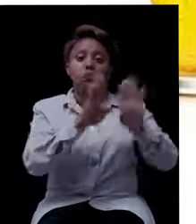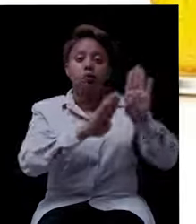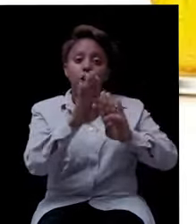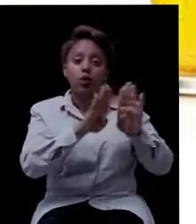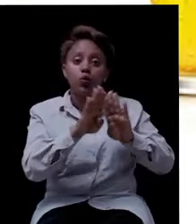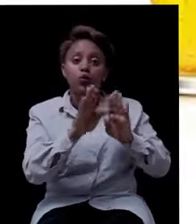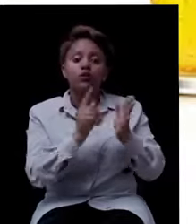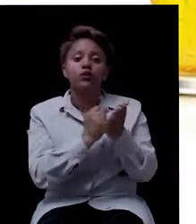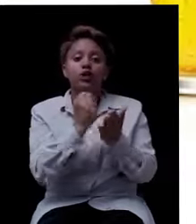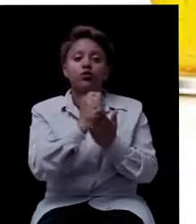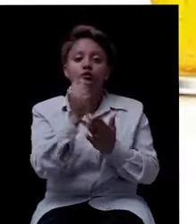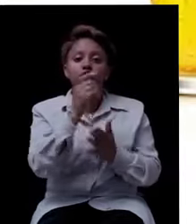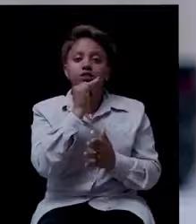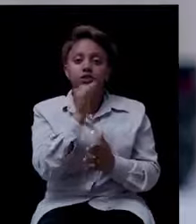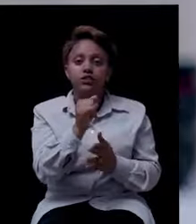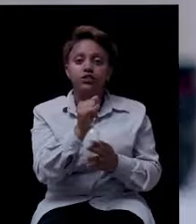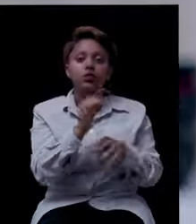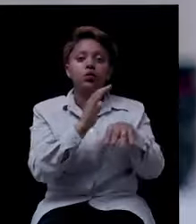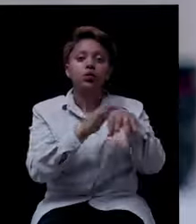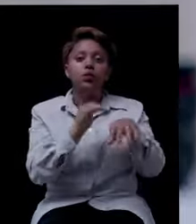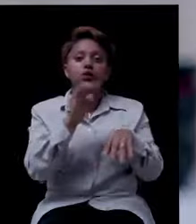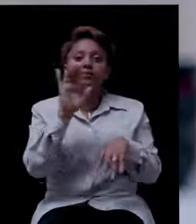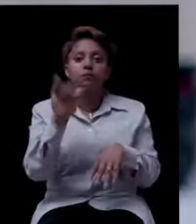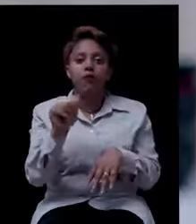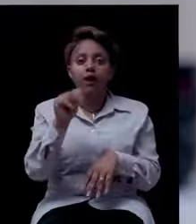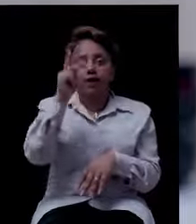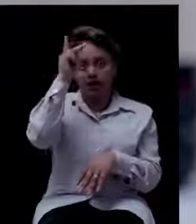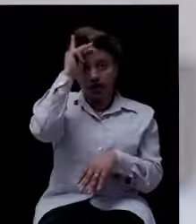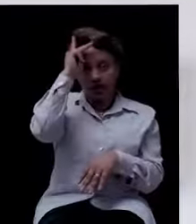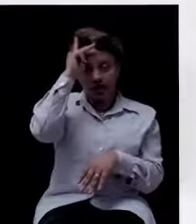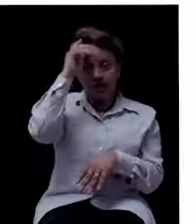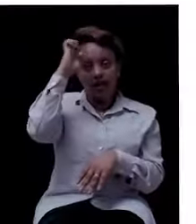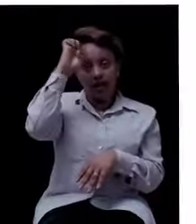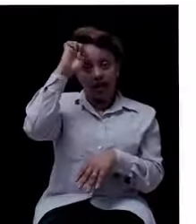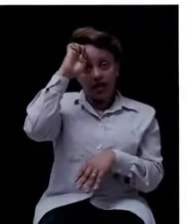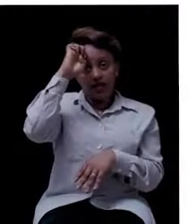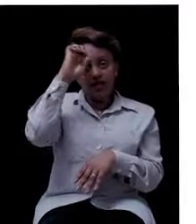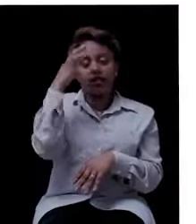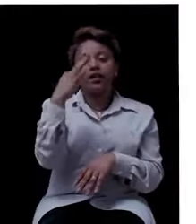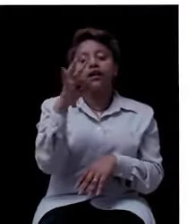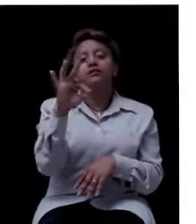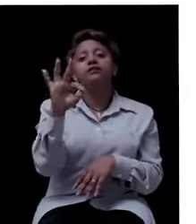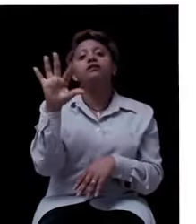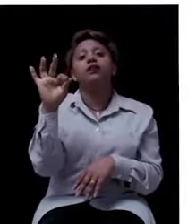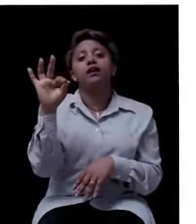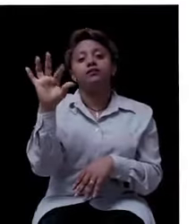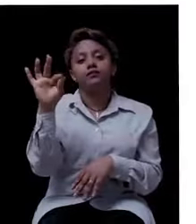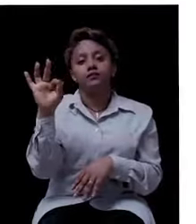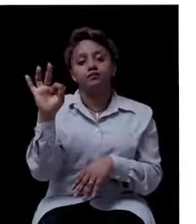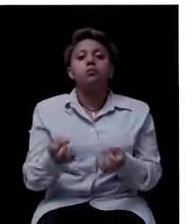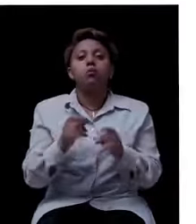cheese. So biotechnology is an old technology coined by agriculturalist Karl Erke in